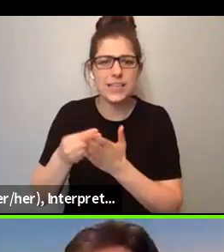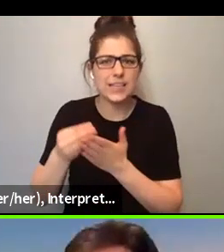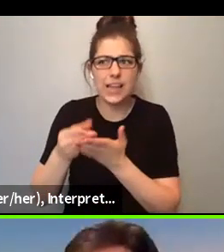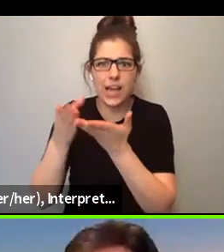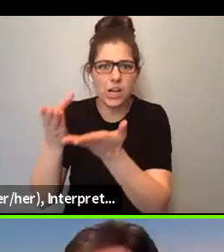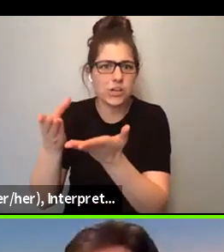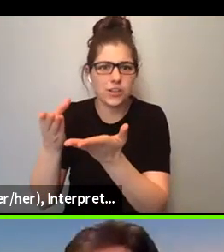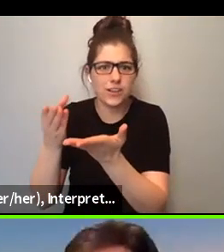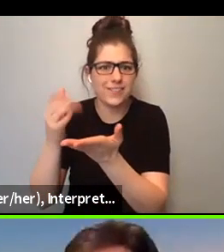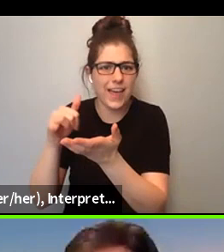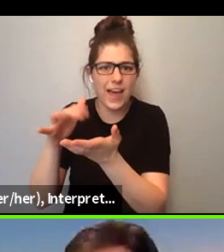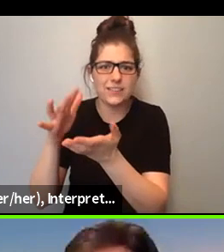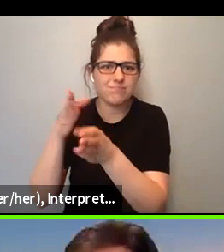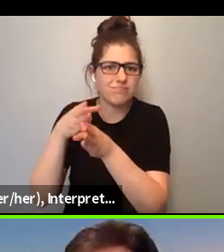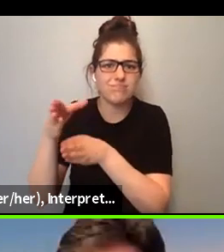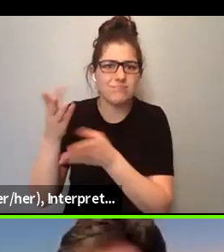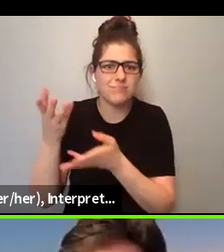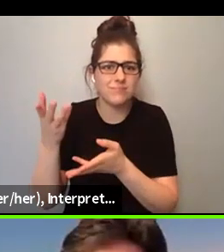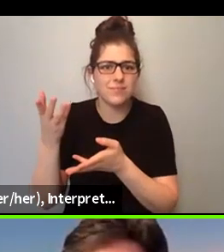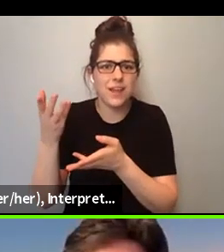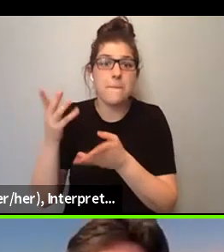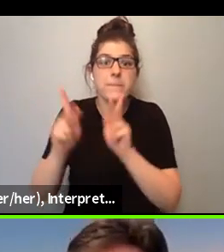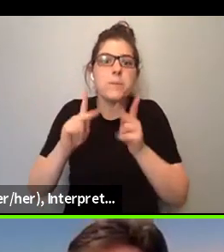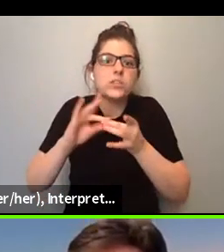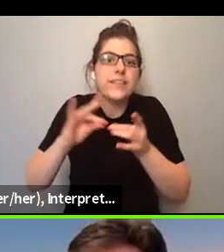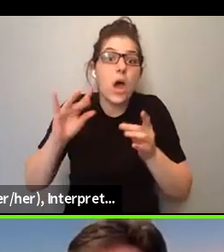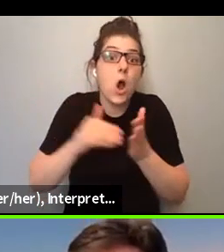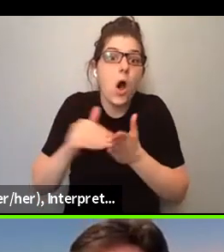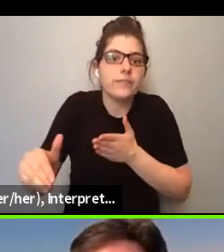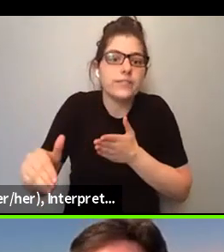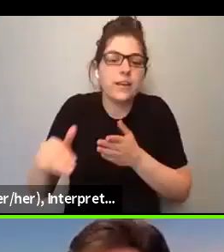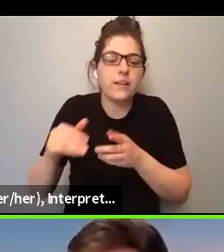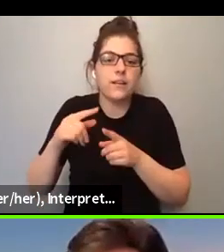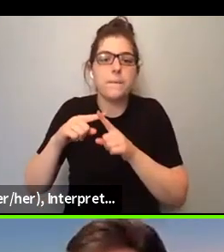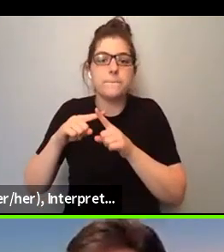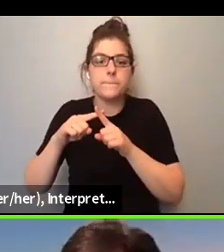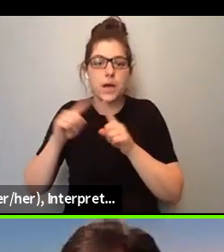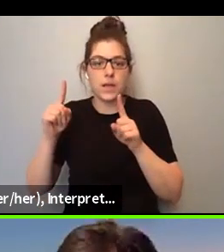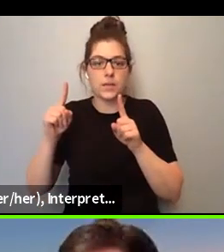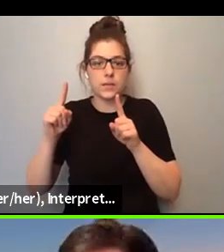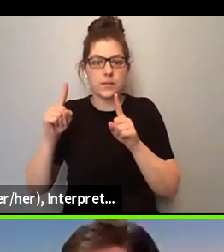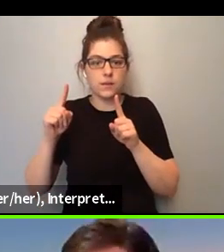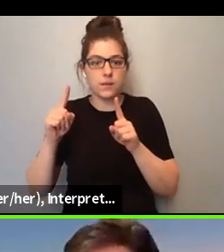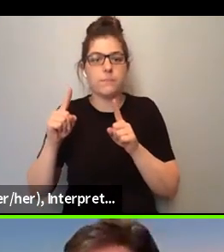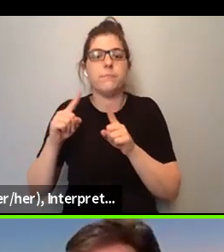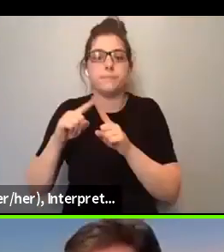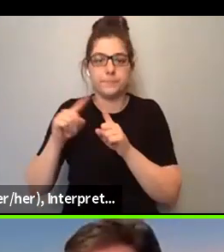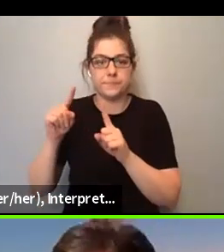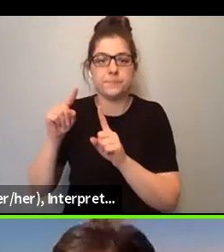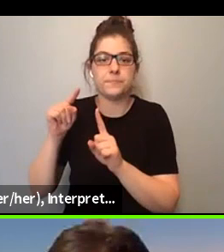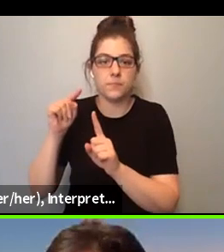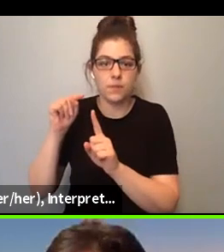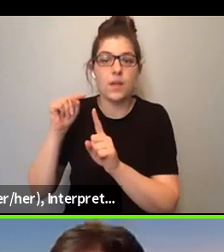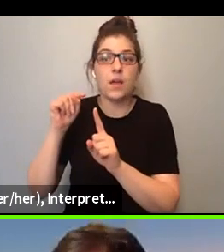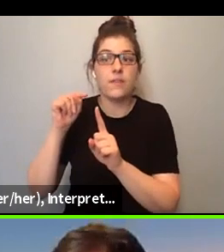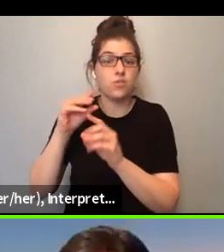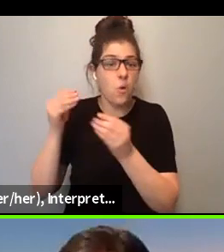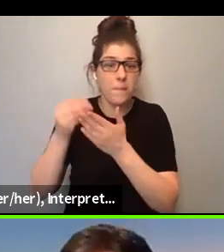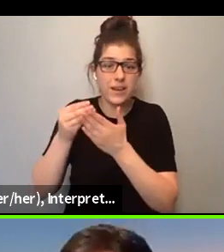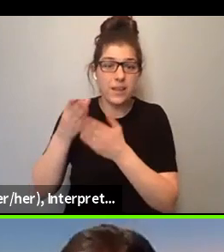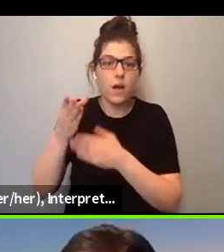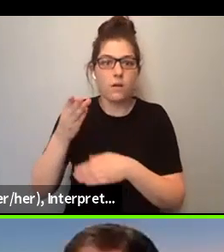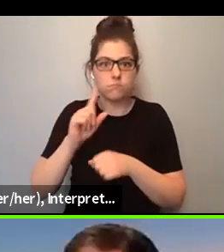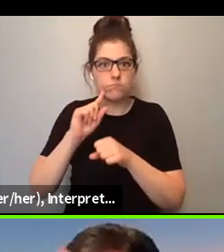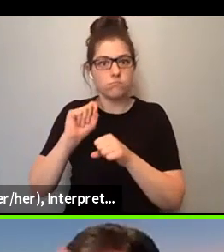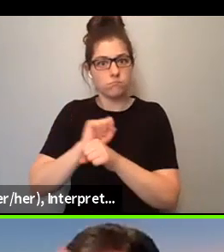And there is money in the field. There's so much money in the field, right? And there's so many people in the field.